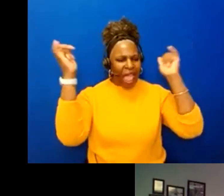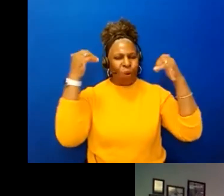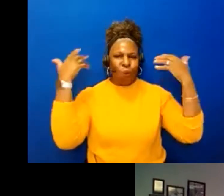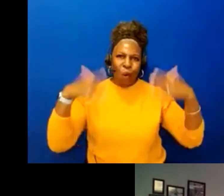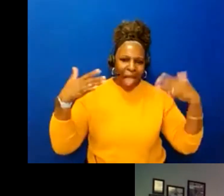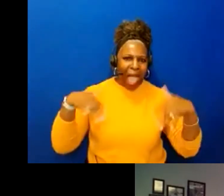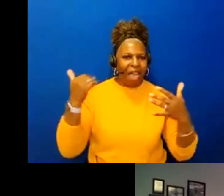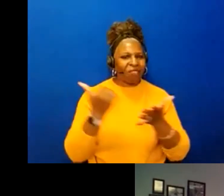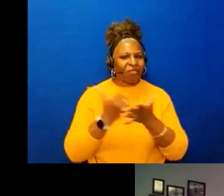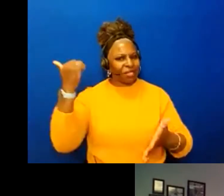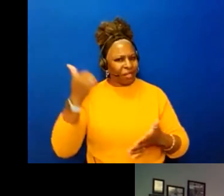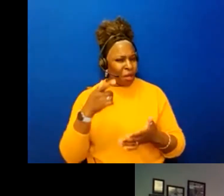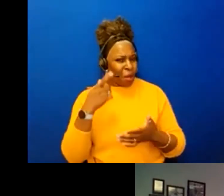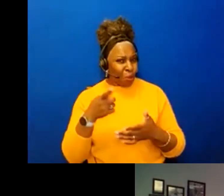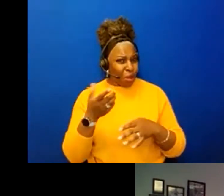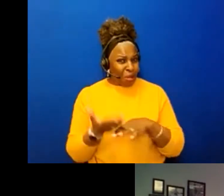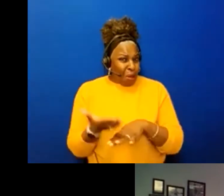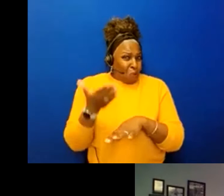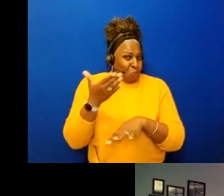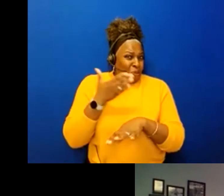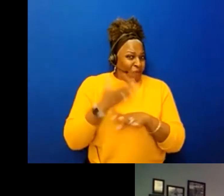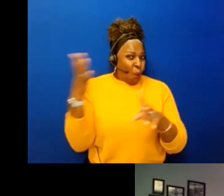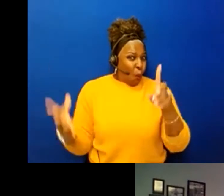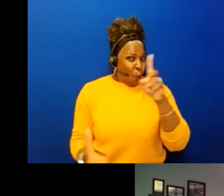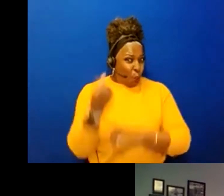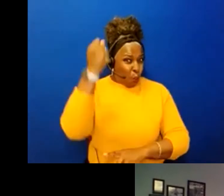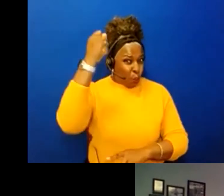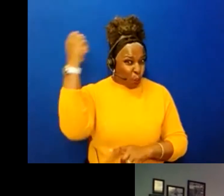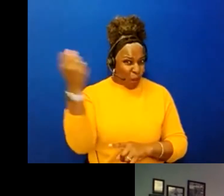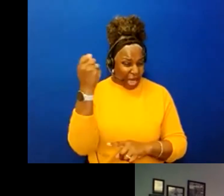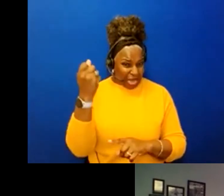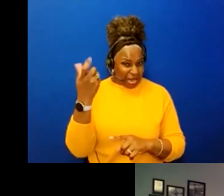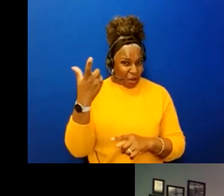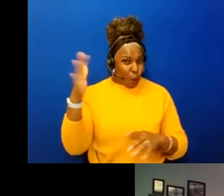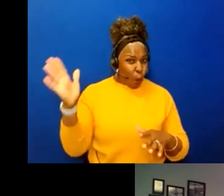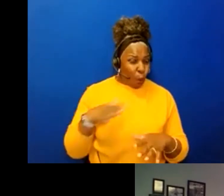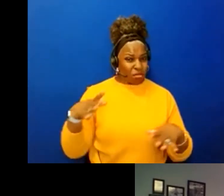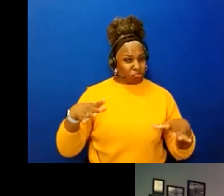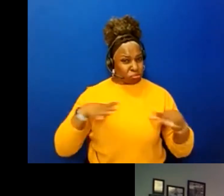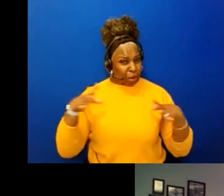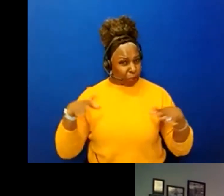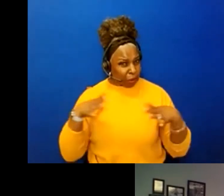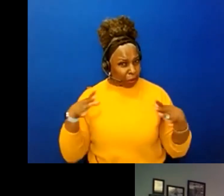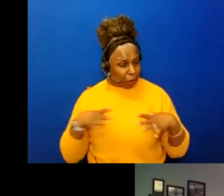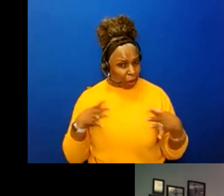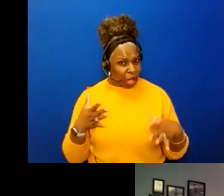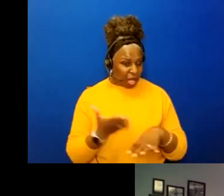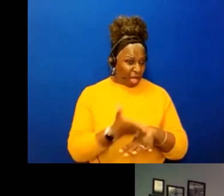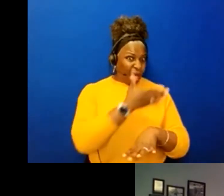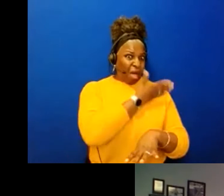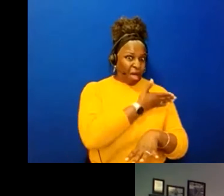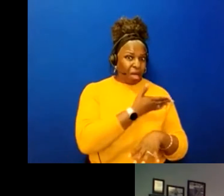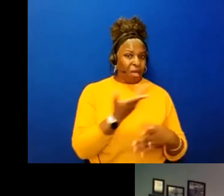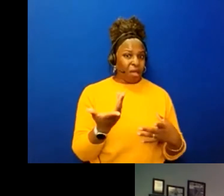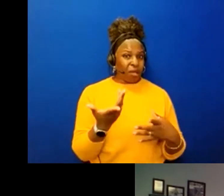the 3 or 4 years hard graft that goes before a Paralympics. So you're very successful, but when